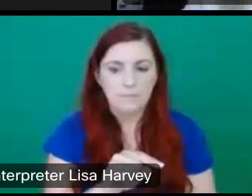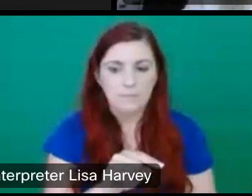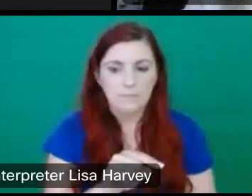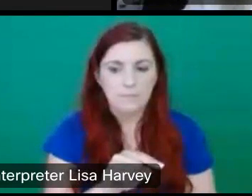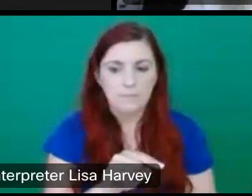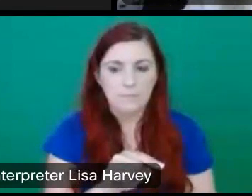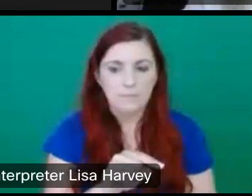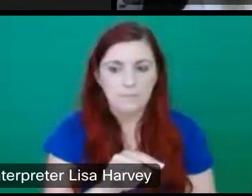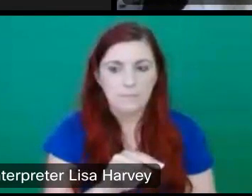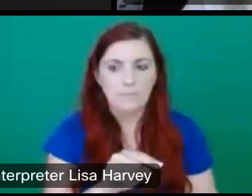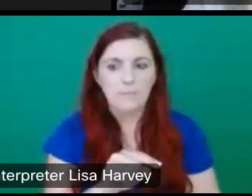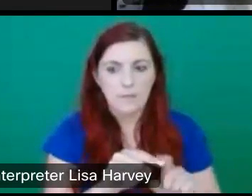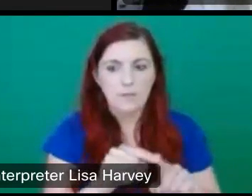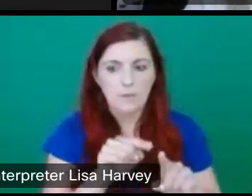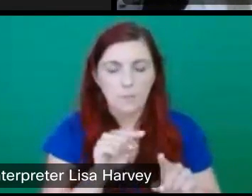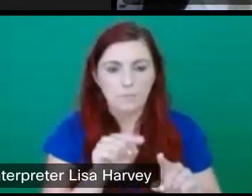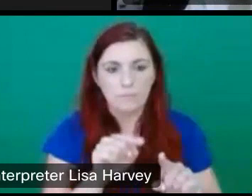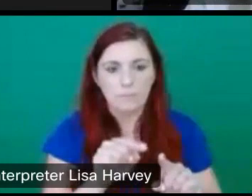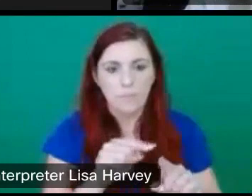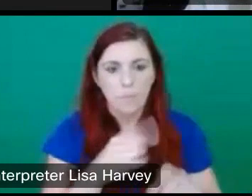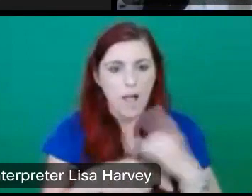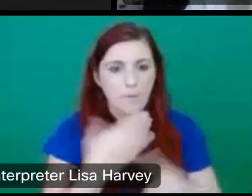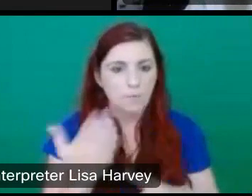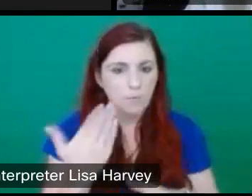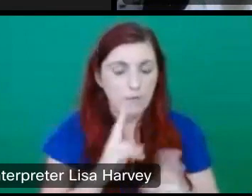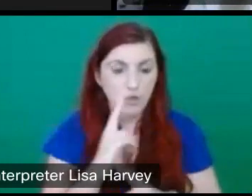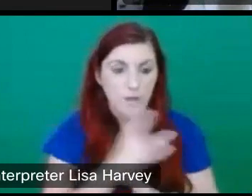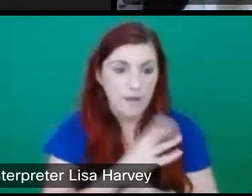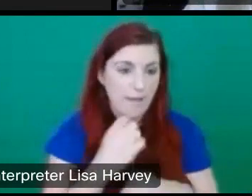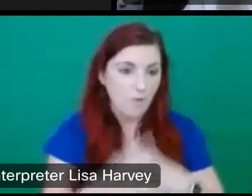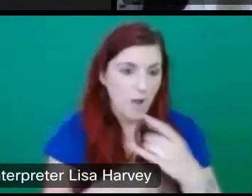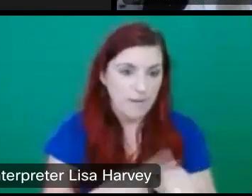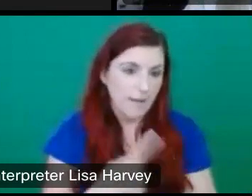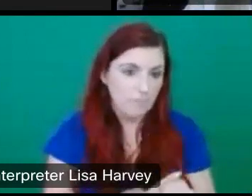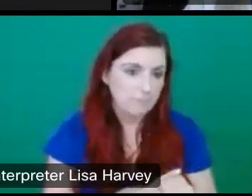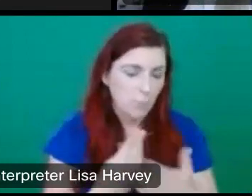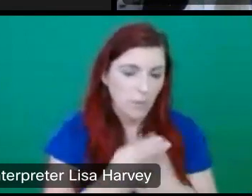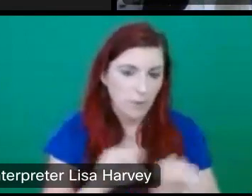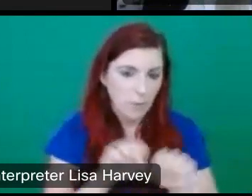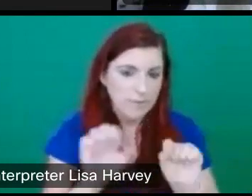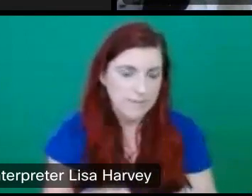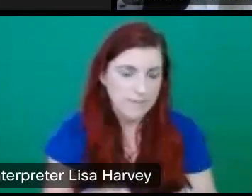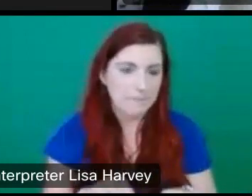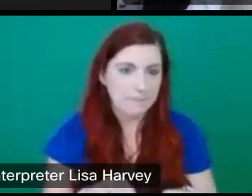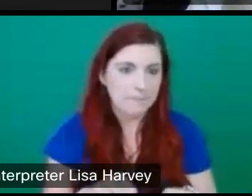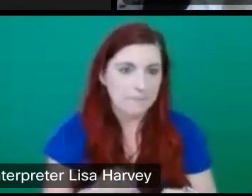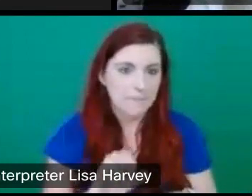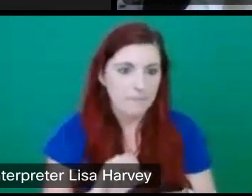So what happened previously should never happen again with the new system being set up by the screening